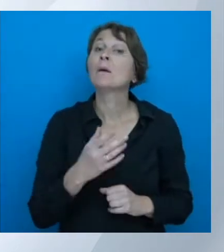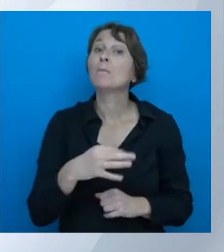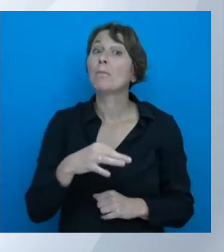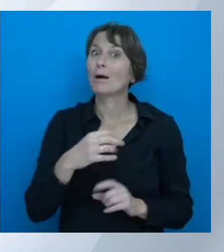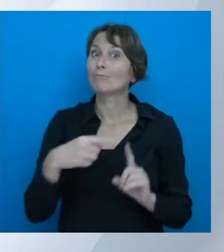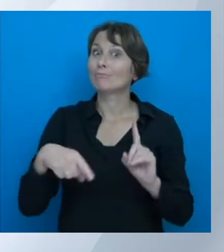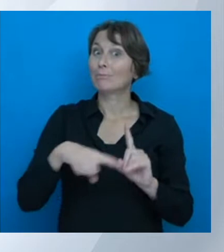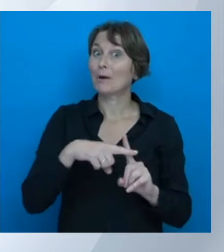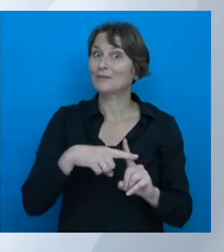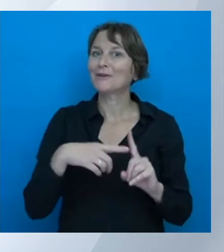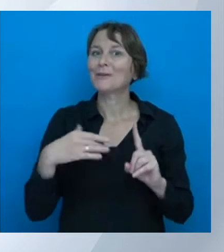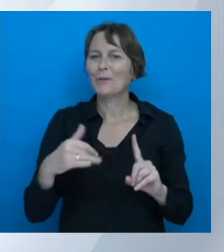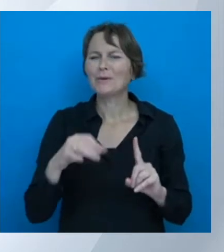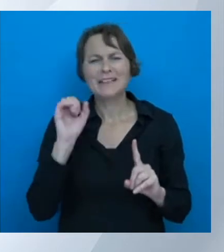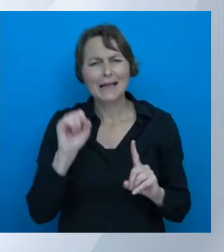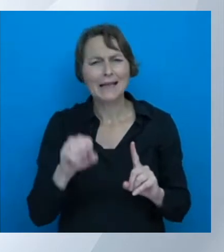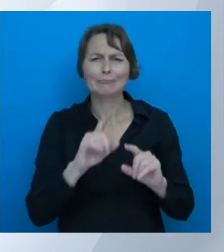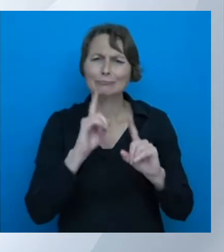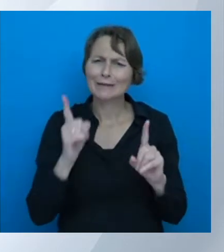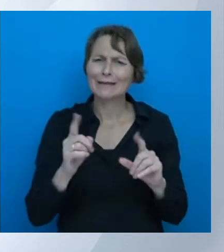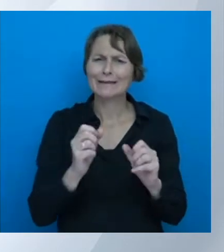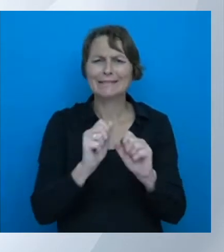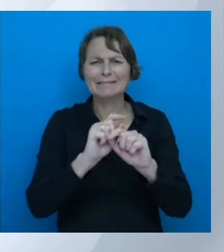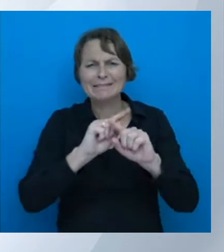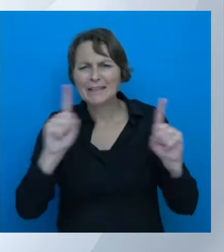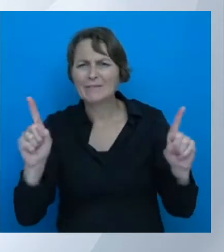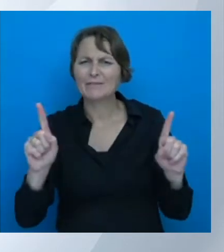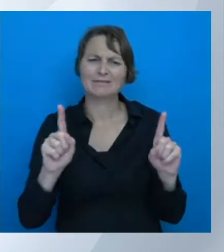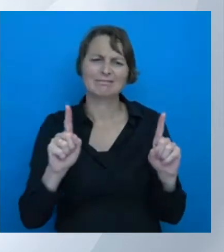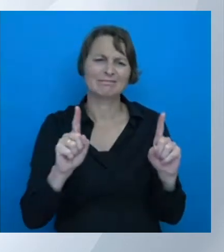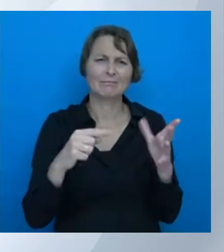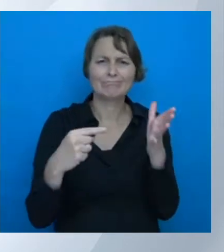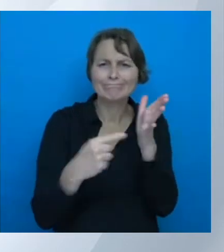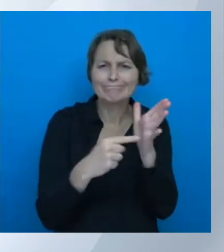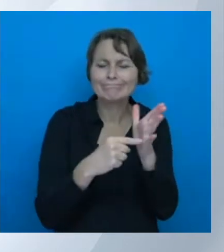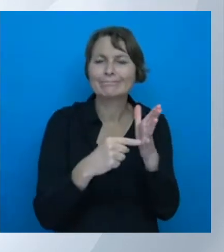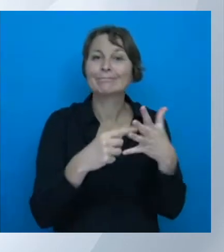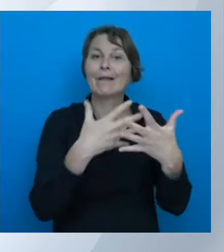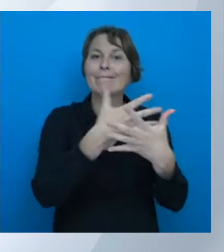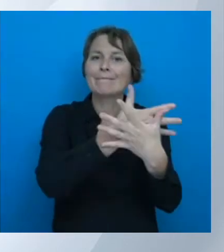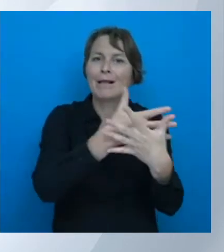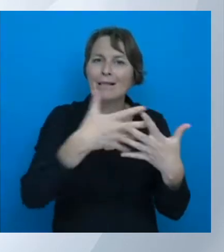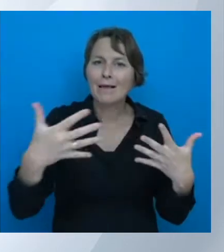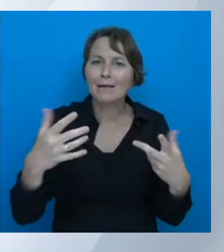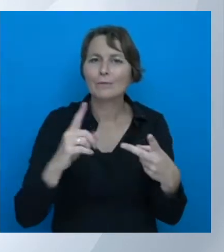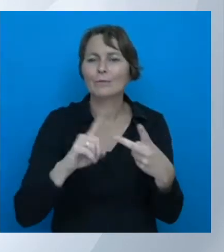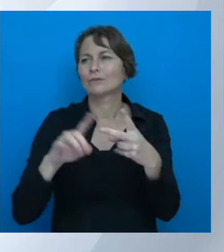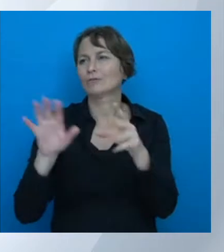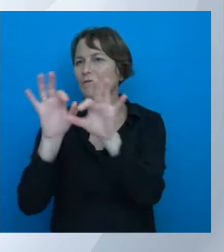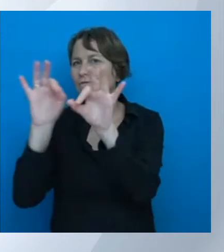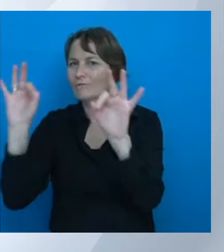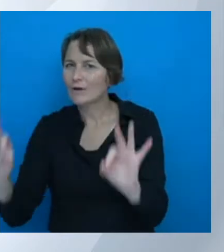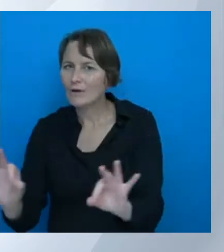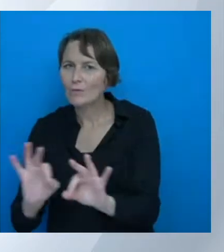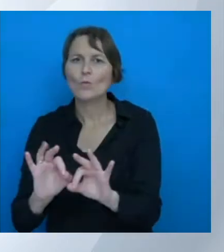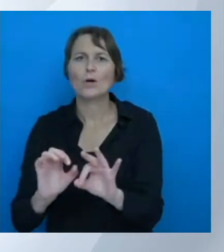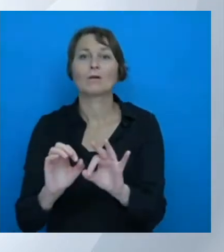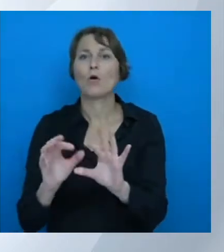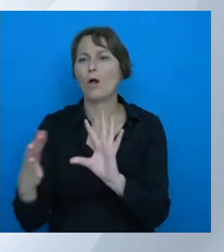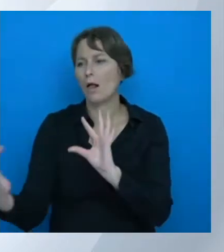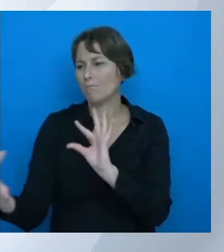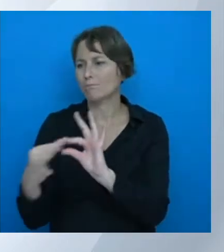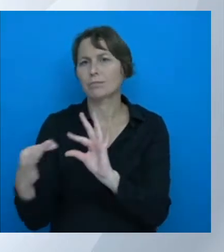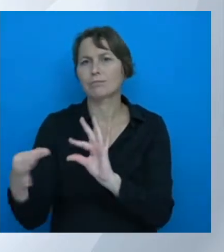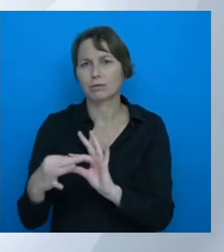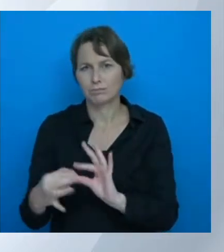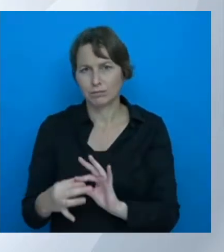technology, languages or frameworks for different services wherever it makes sense. For example, making UI, I can make use